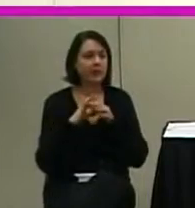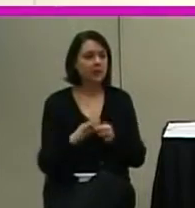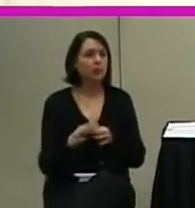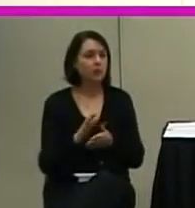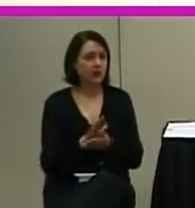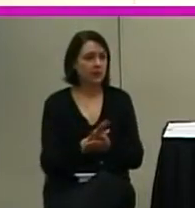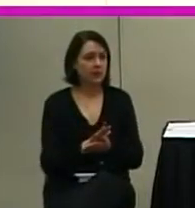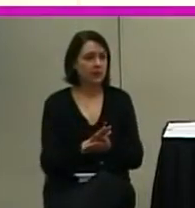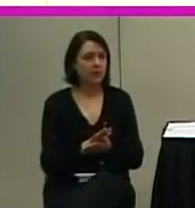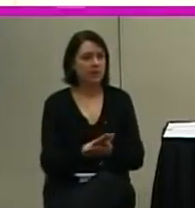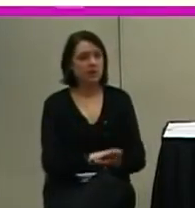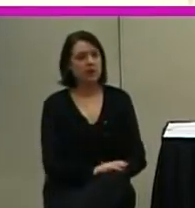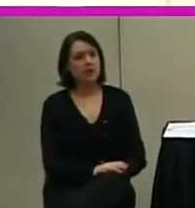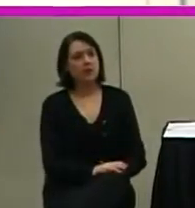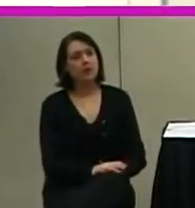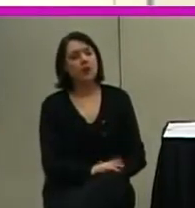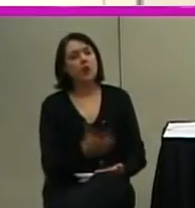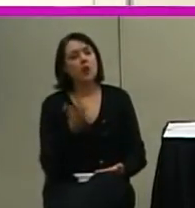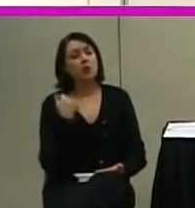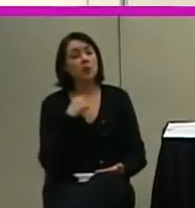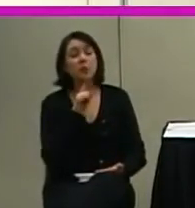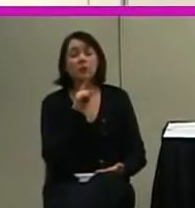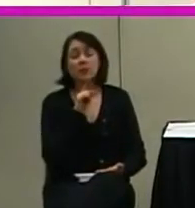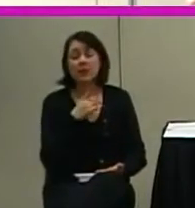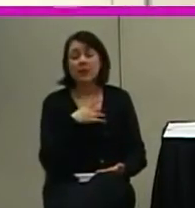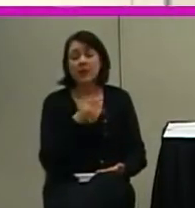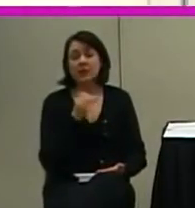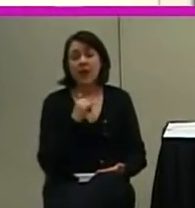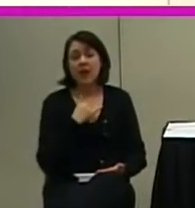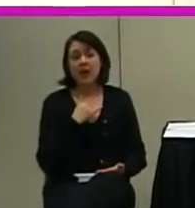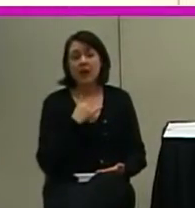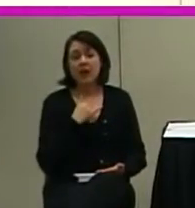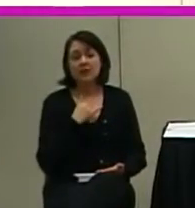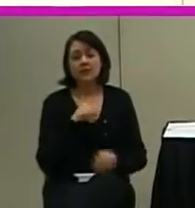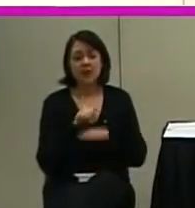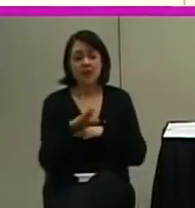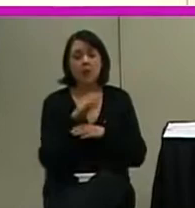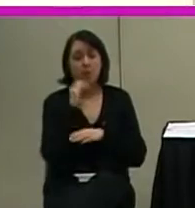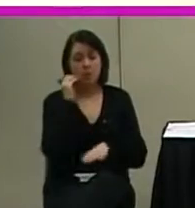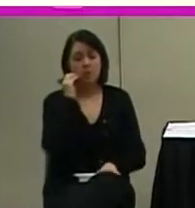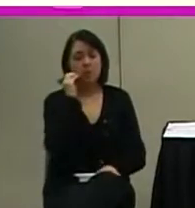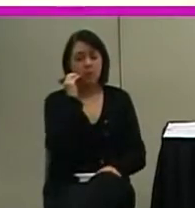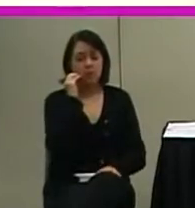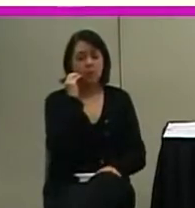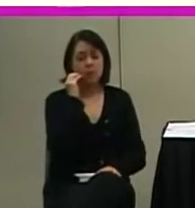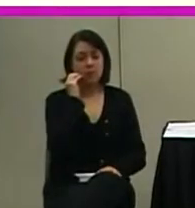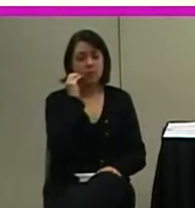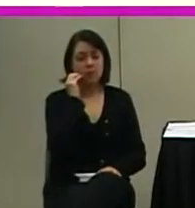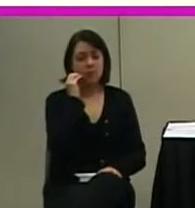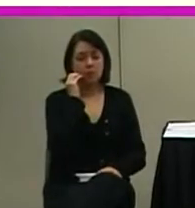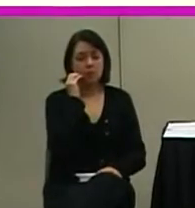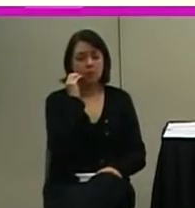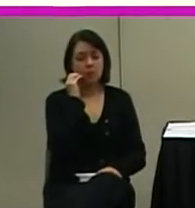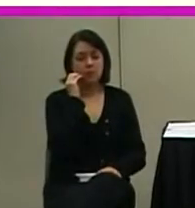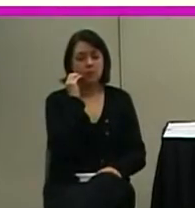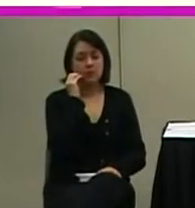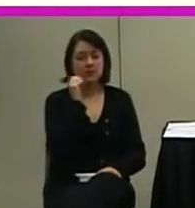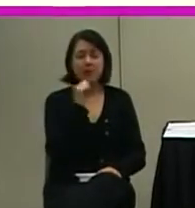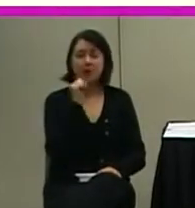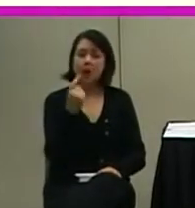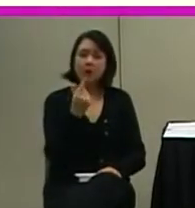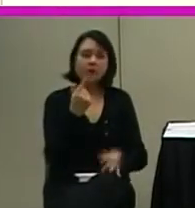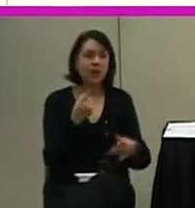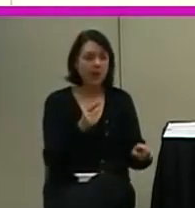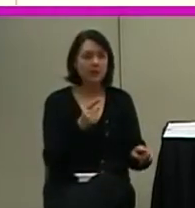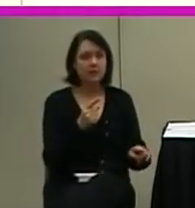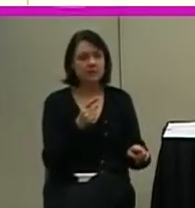curriculum. We would really like to have that go home. Although that doesn't always happen